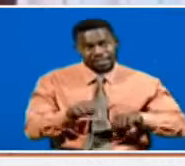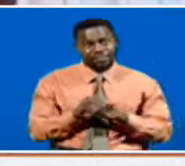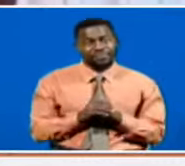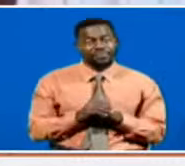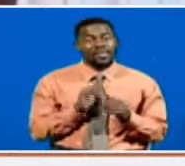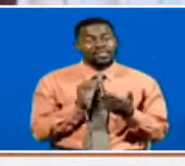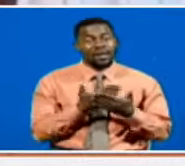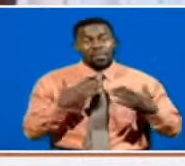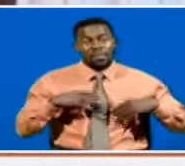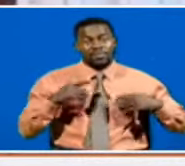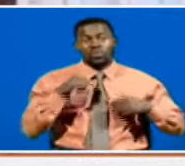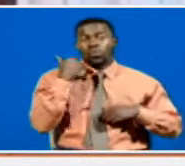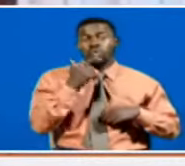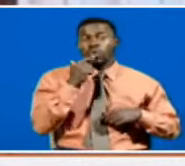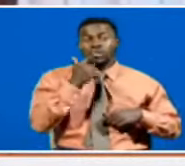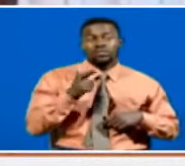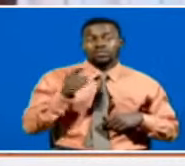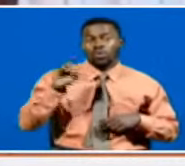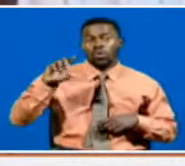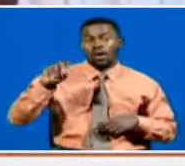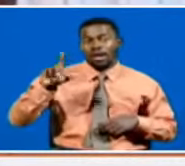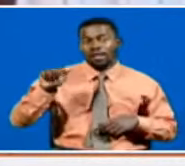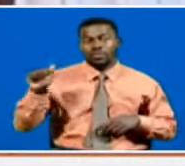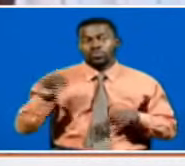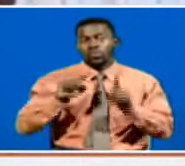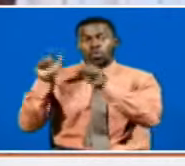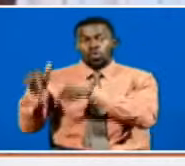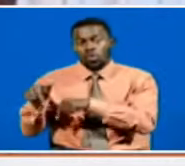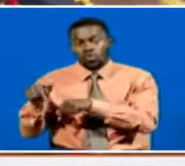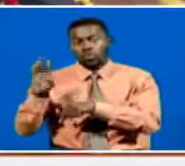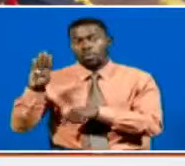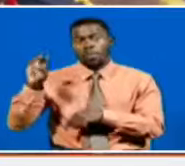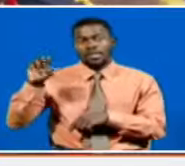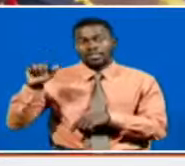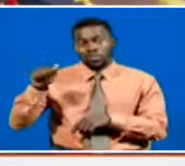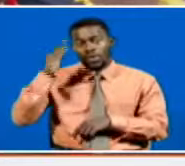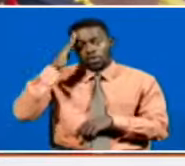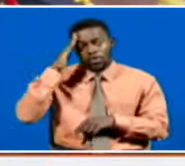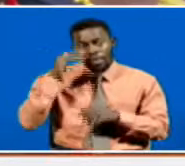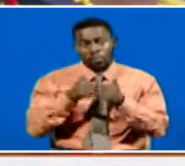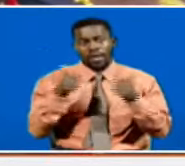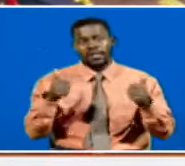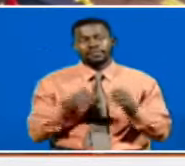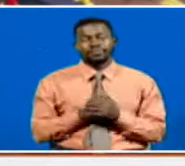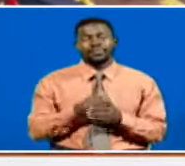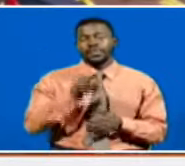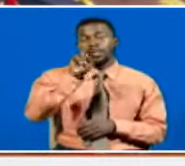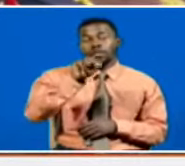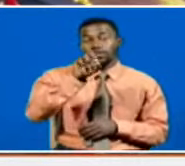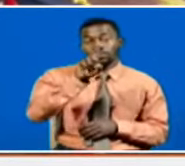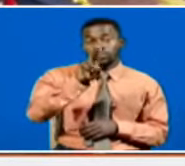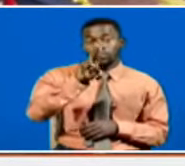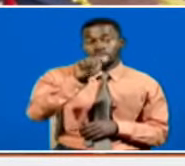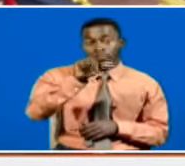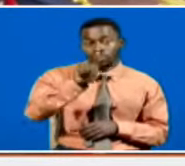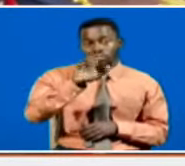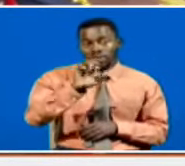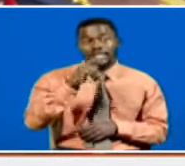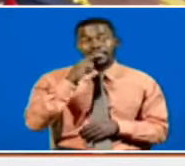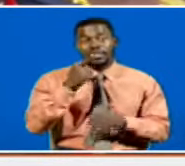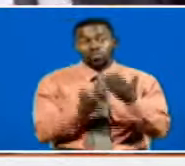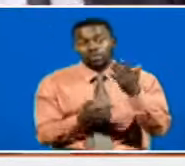some of the people who sent him to Bomas are known. Duale adding that going forward, the president has directed